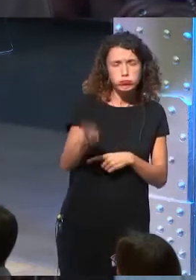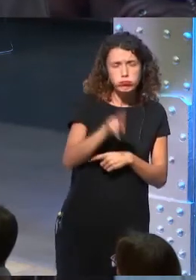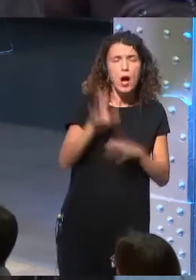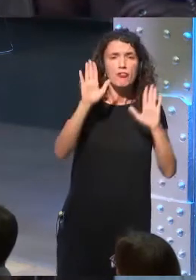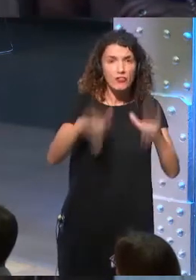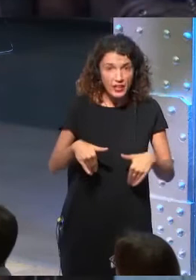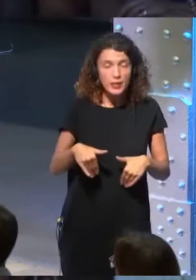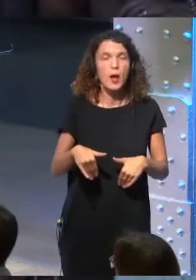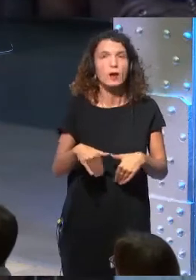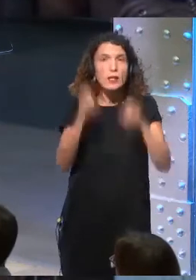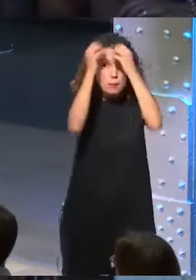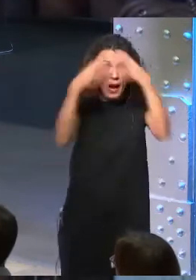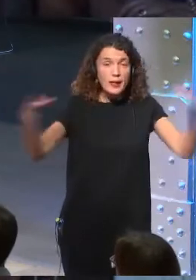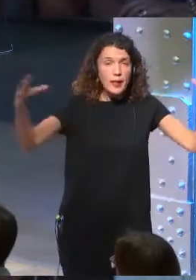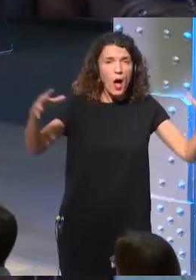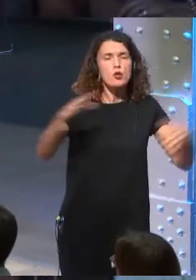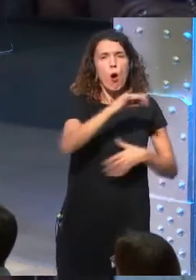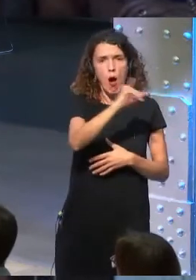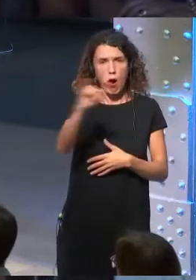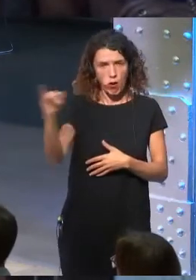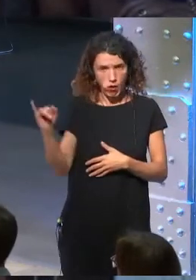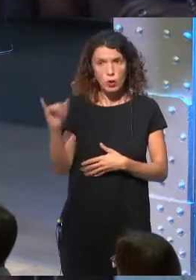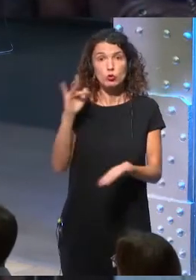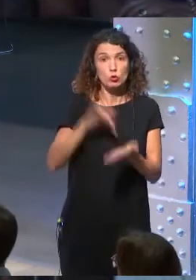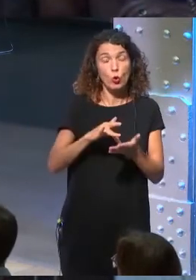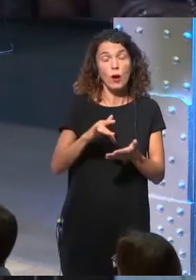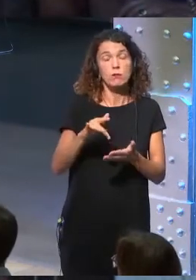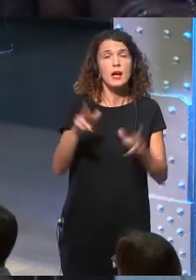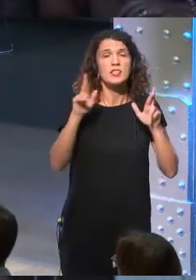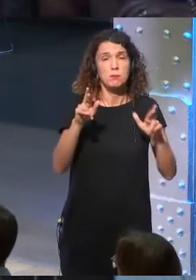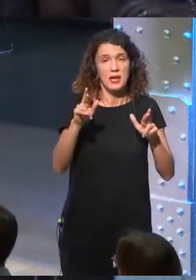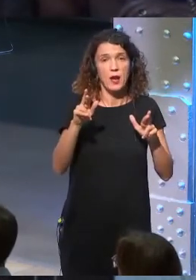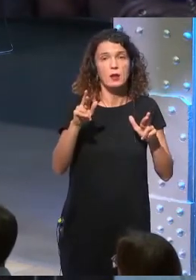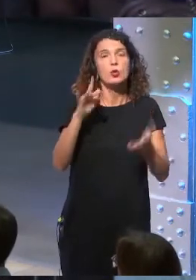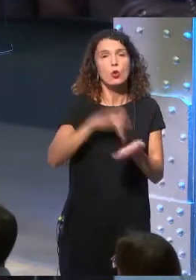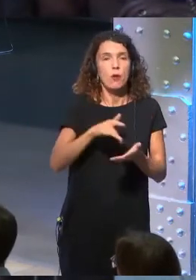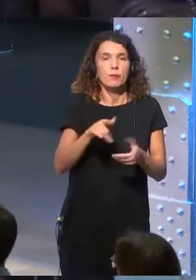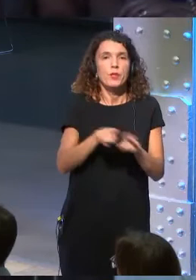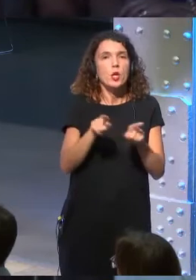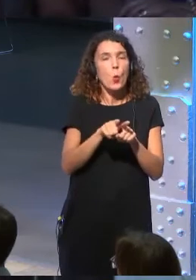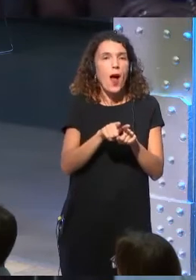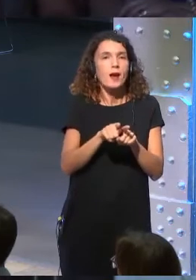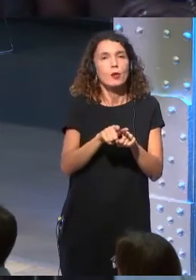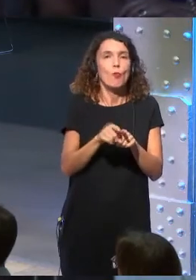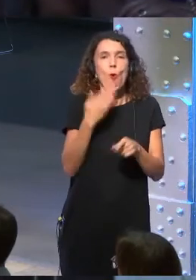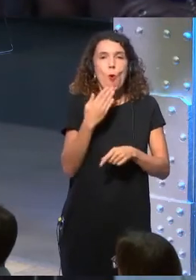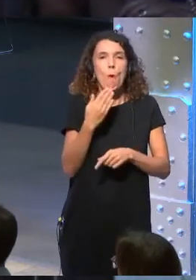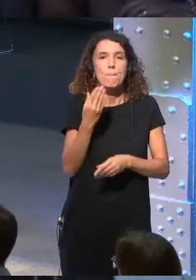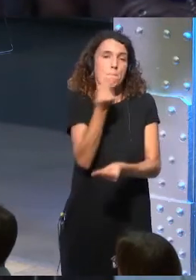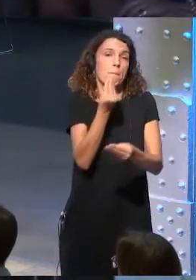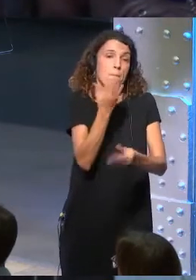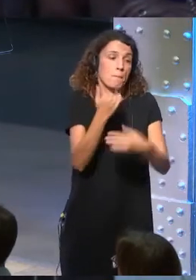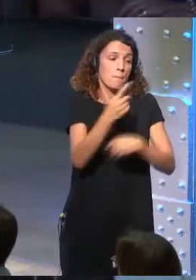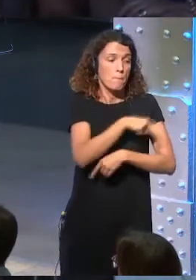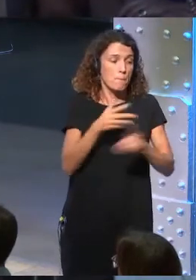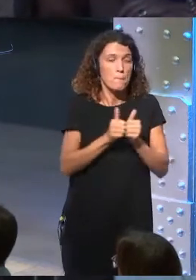rhetoric questions, we have built what we can expect from a